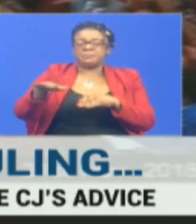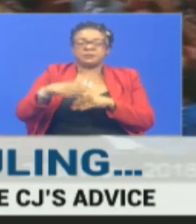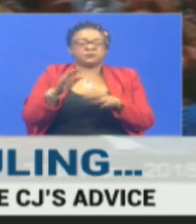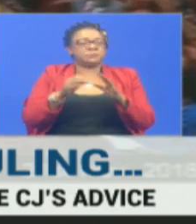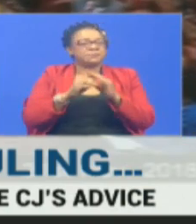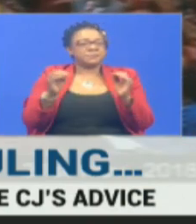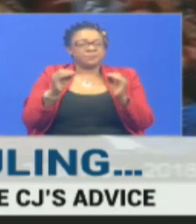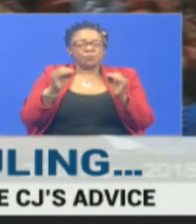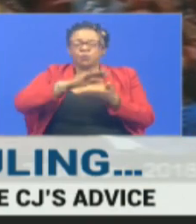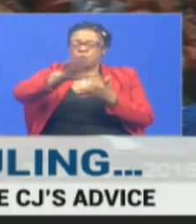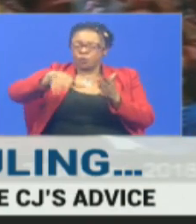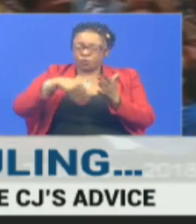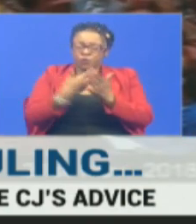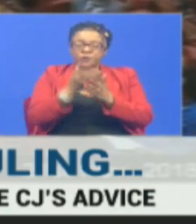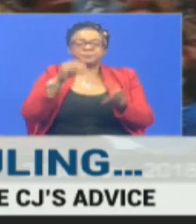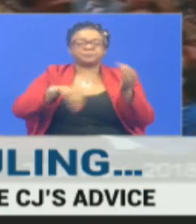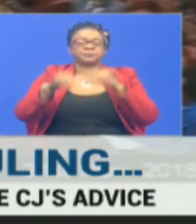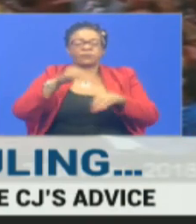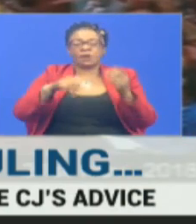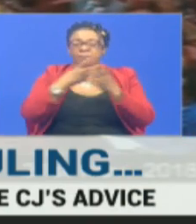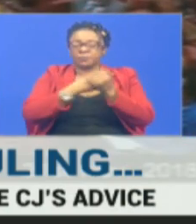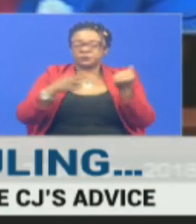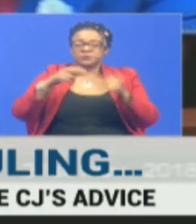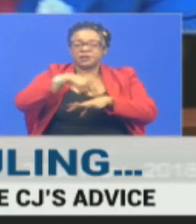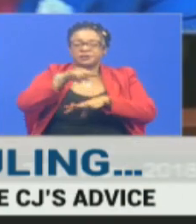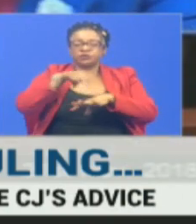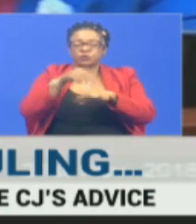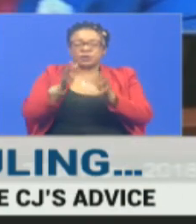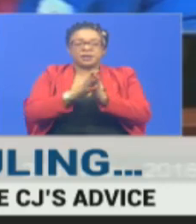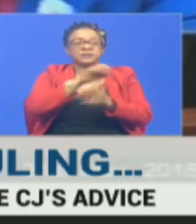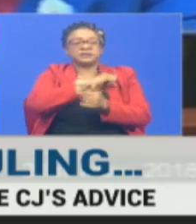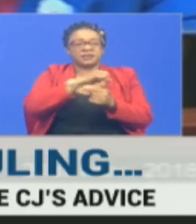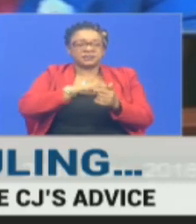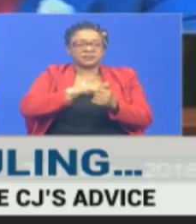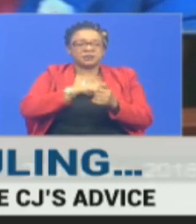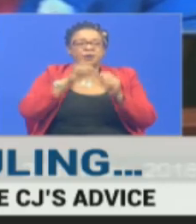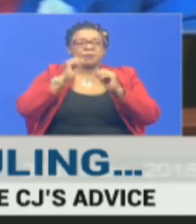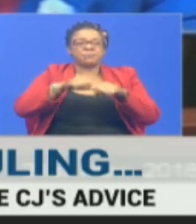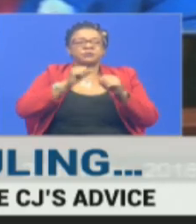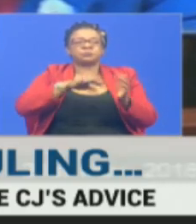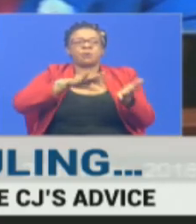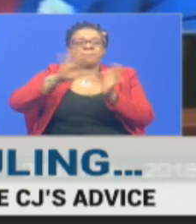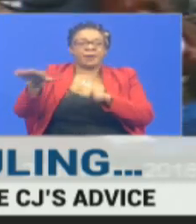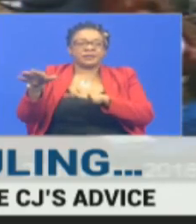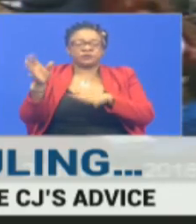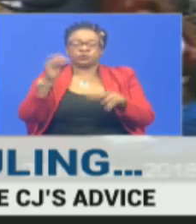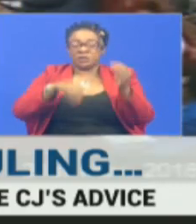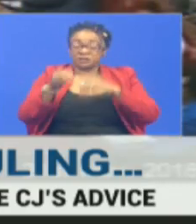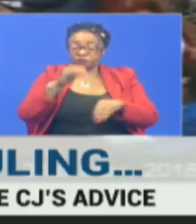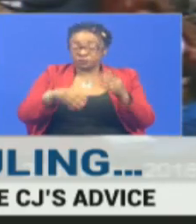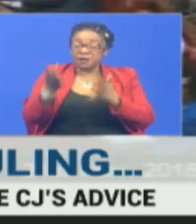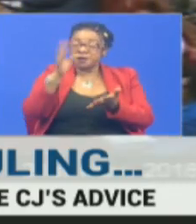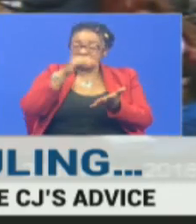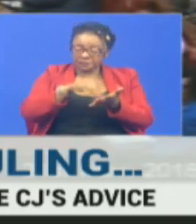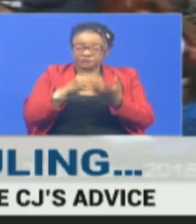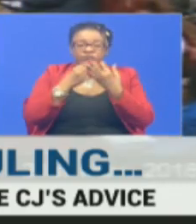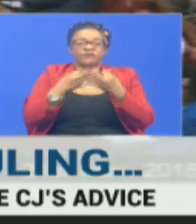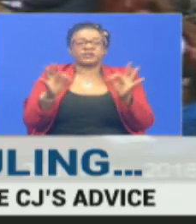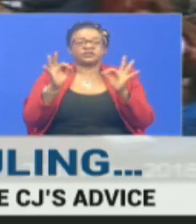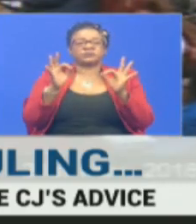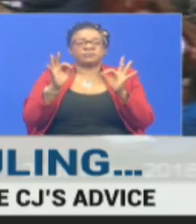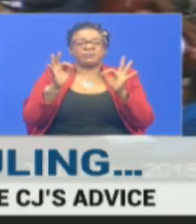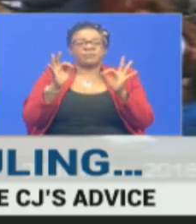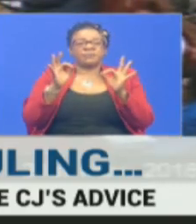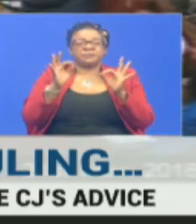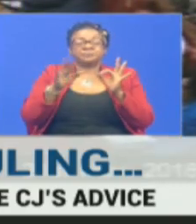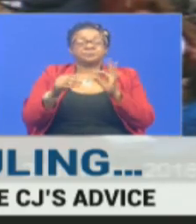elected legislators, both in the National Assembly and Senate, would go back to the polls to seek a fresh mandate. By